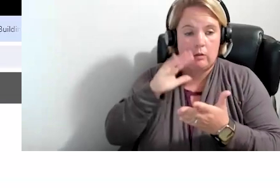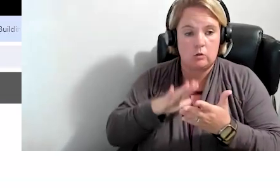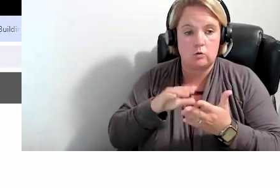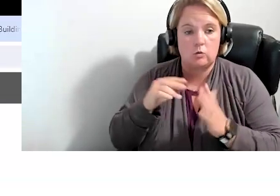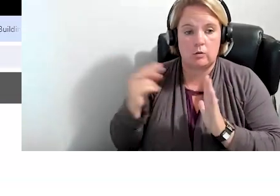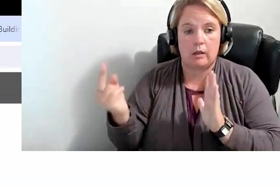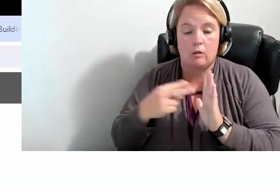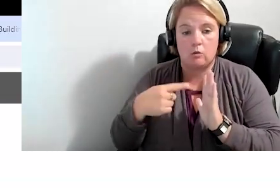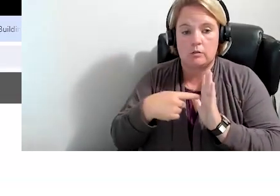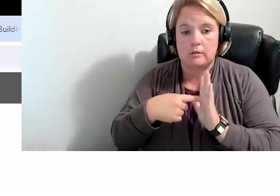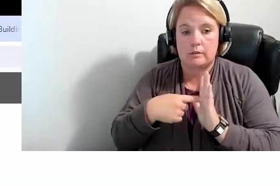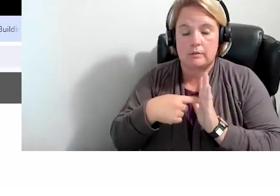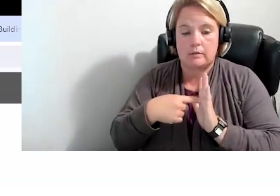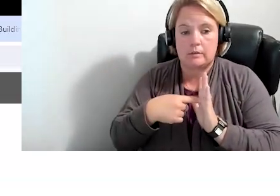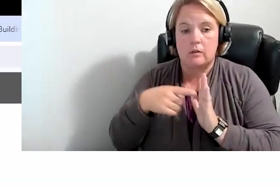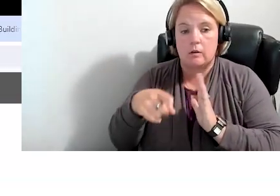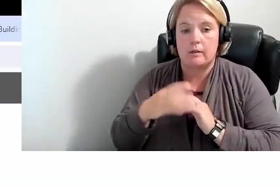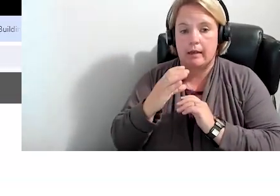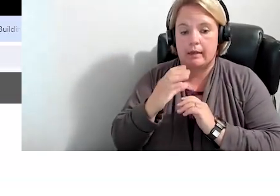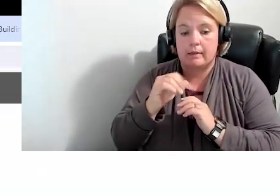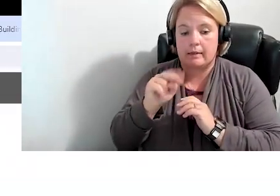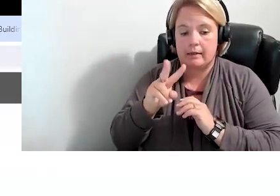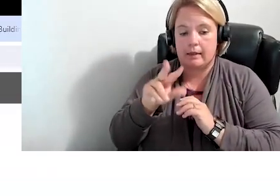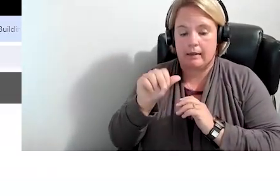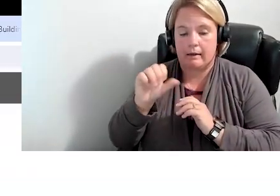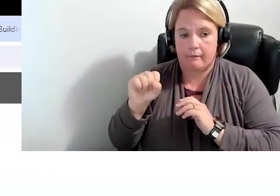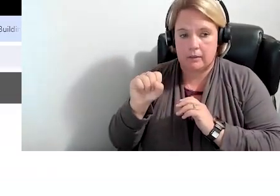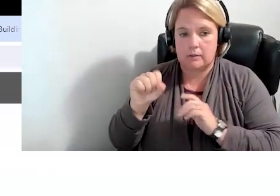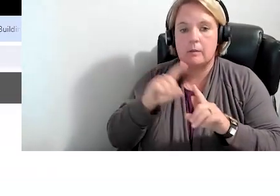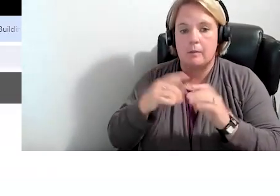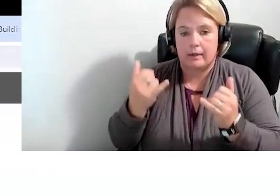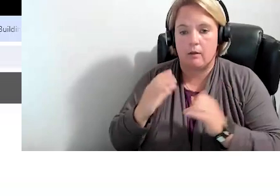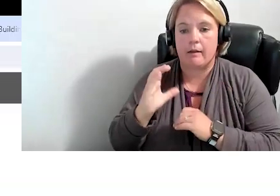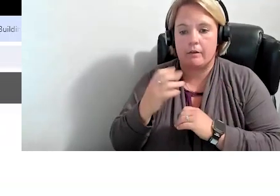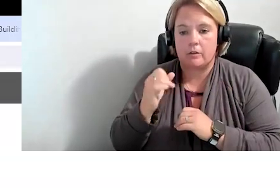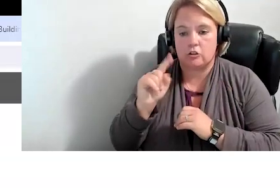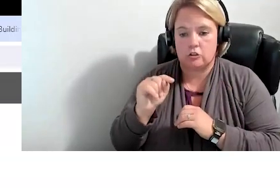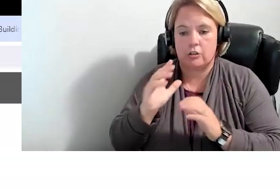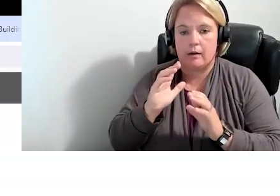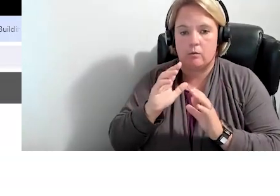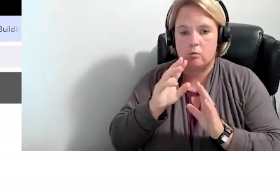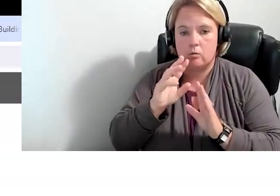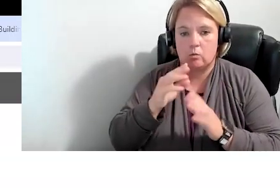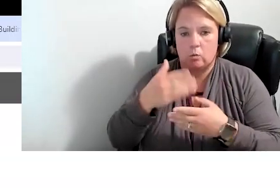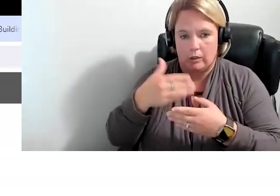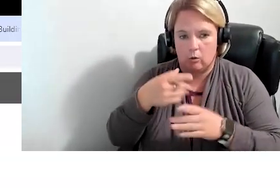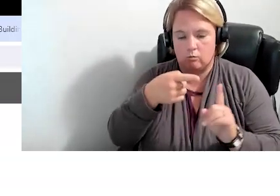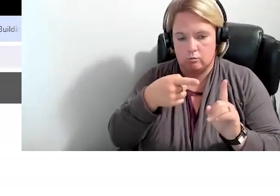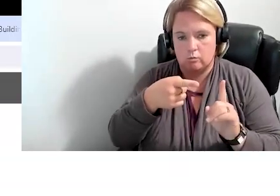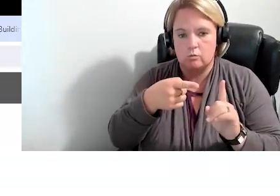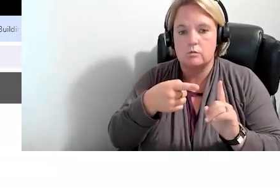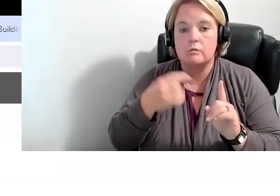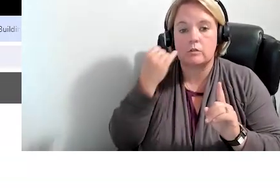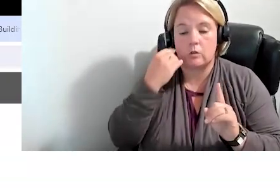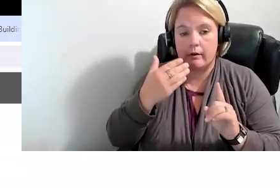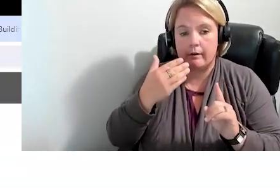looks like basically what they had in Canvas, but now of course they have the chat window, okay? And then what the idea is, if they're gonna hit